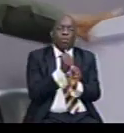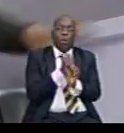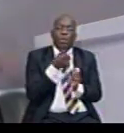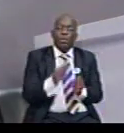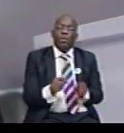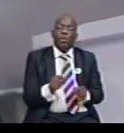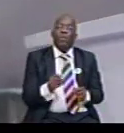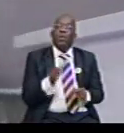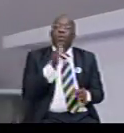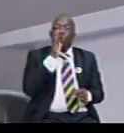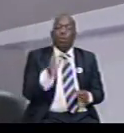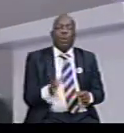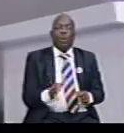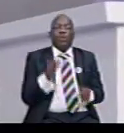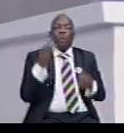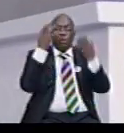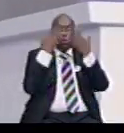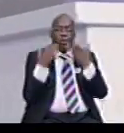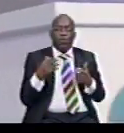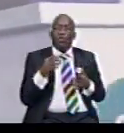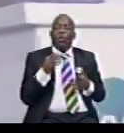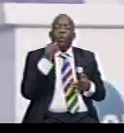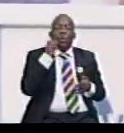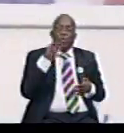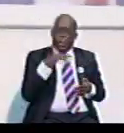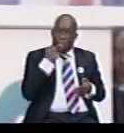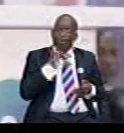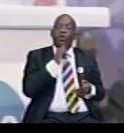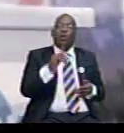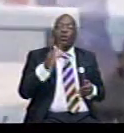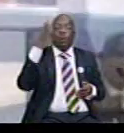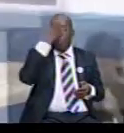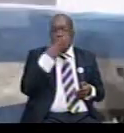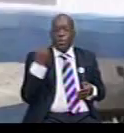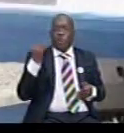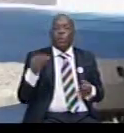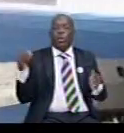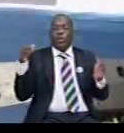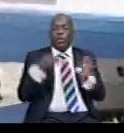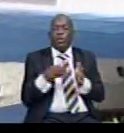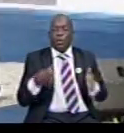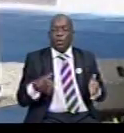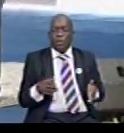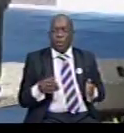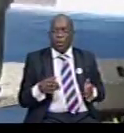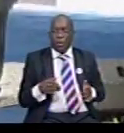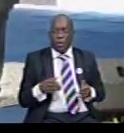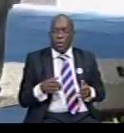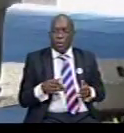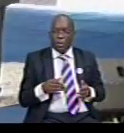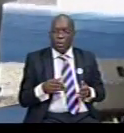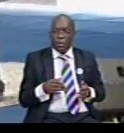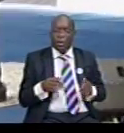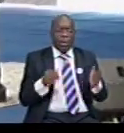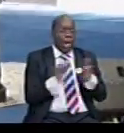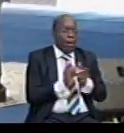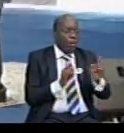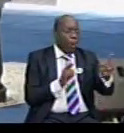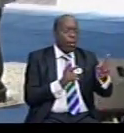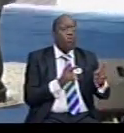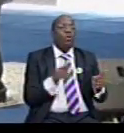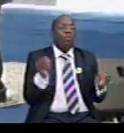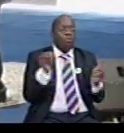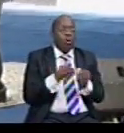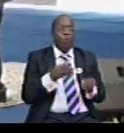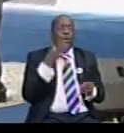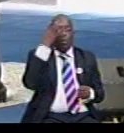not preaching up. And then they have the people in their congregation. That one is more beautiful than my wife. That one